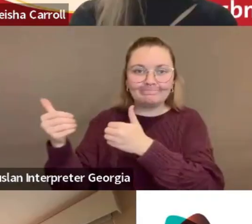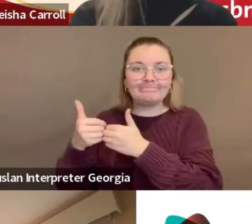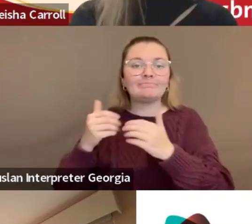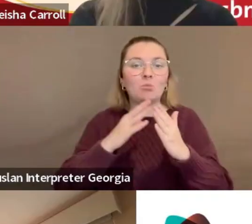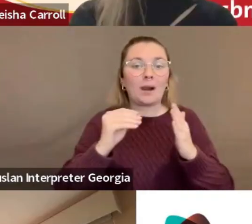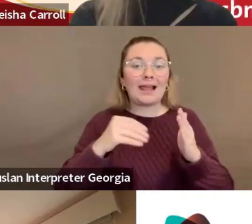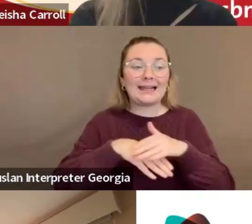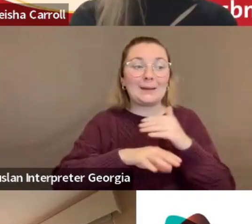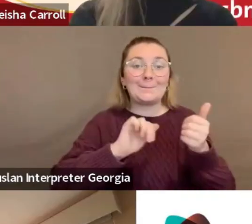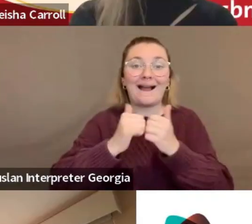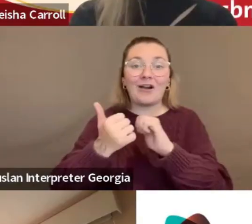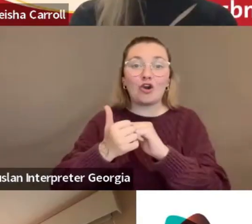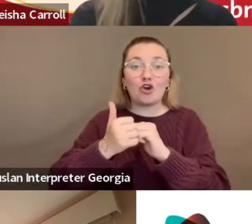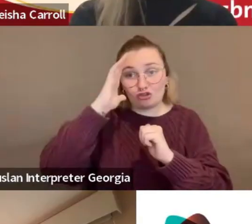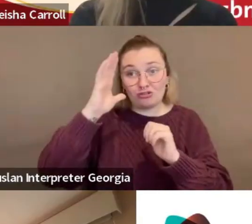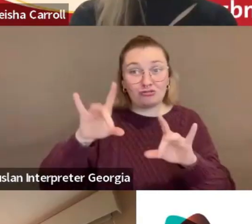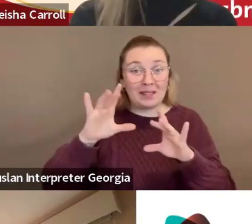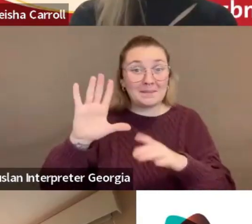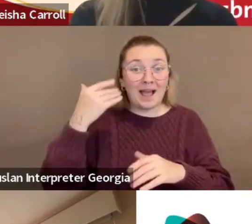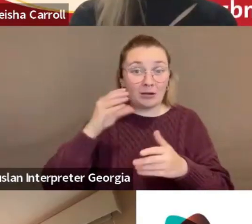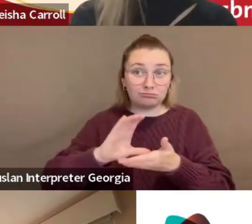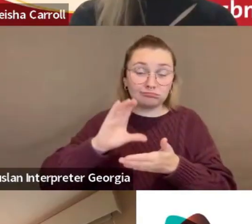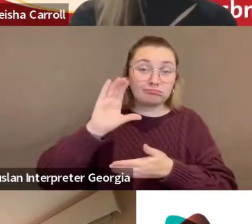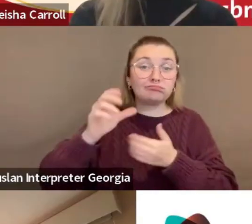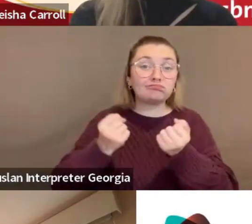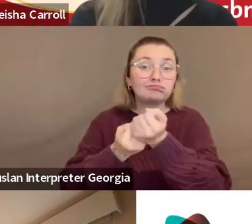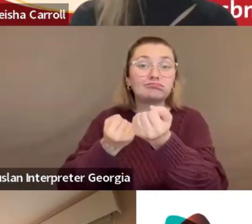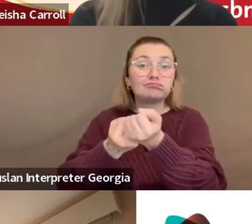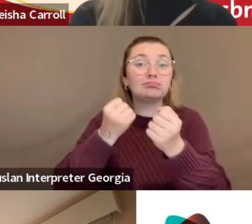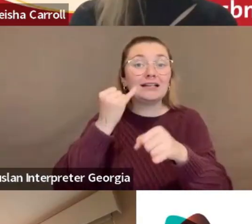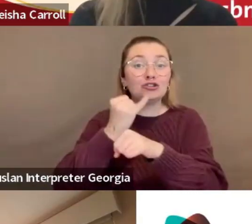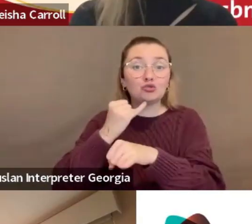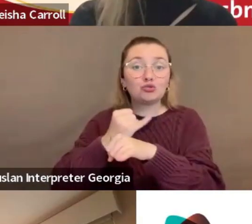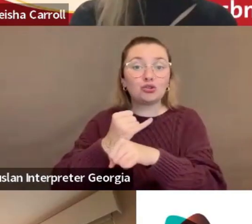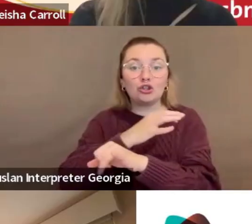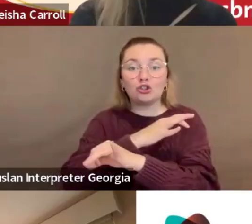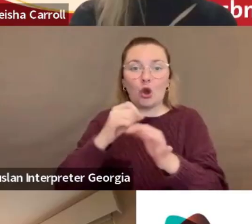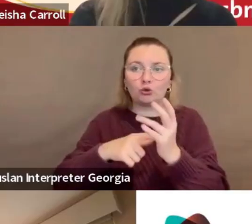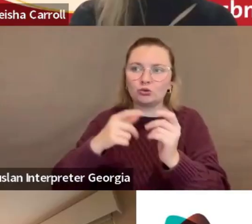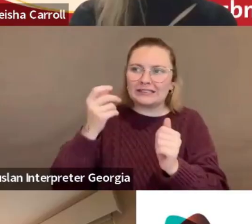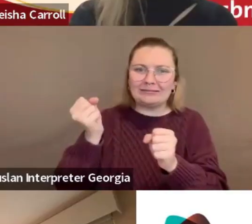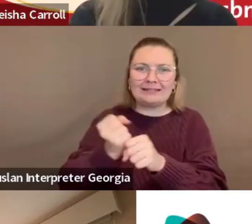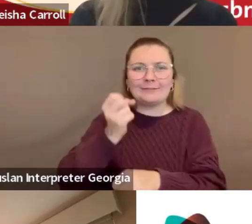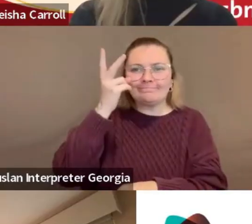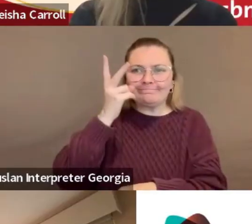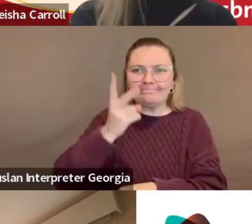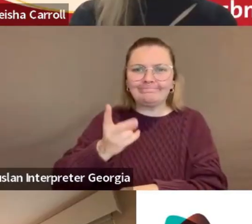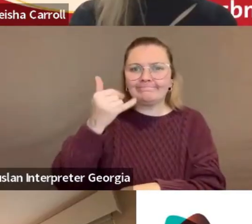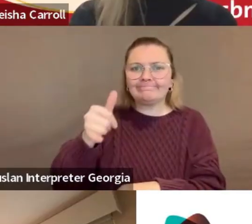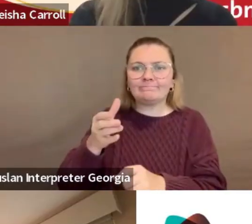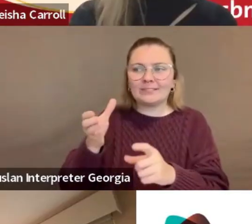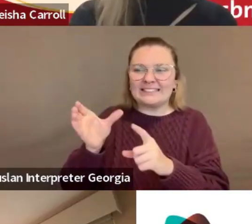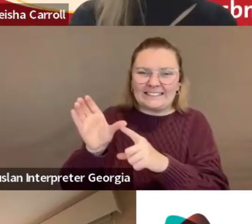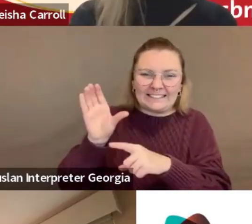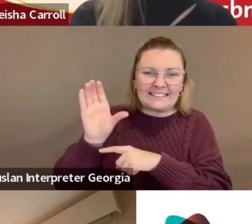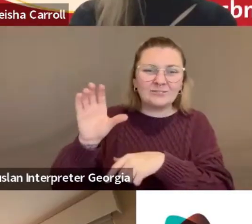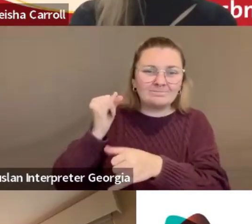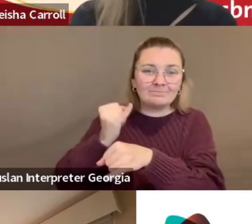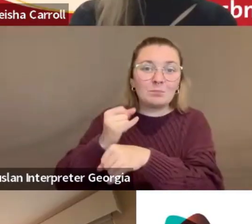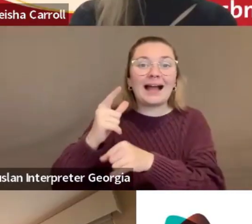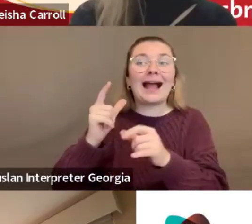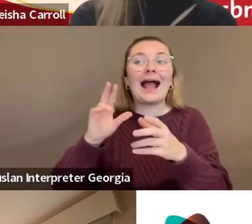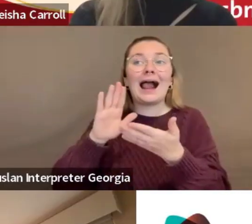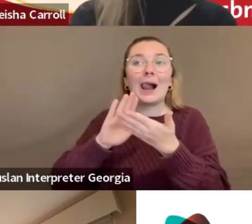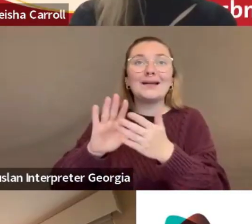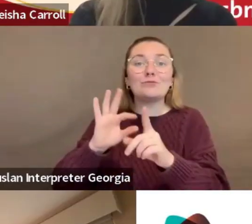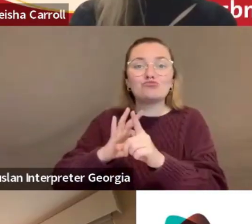countries, in the past, Australia has provided support to institutions, not to reinforce institutionalisation, but to help improve the living conditions